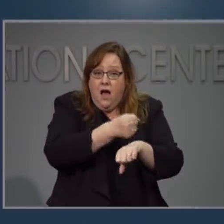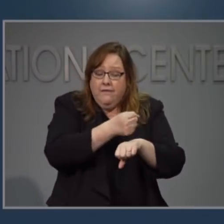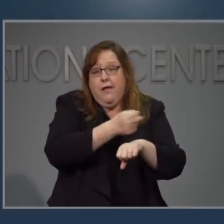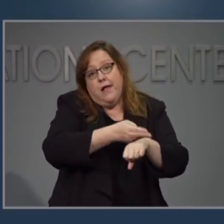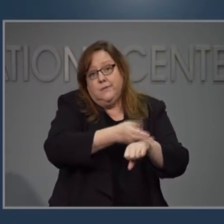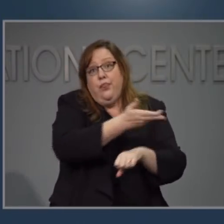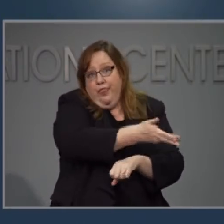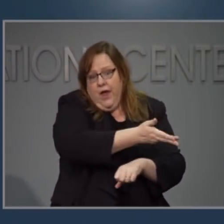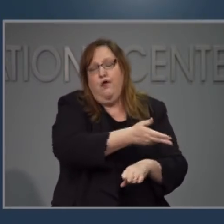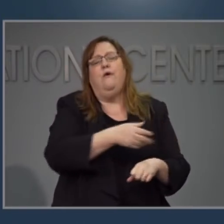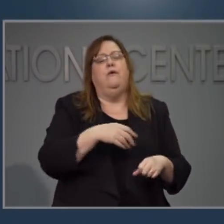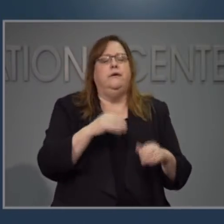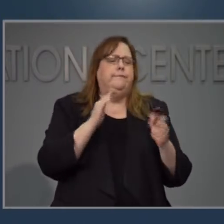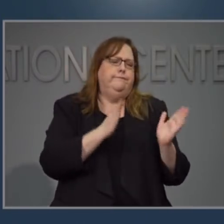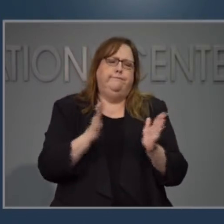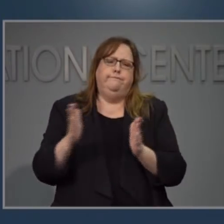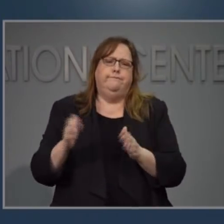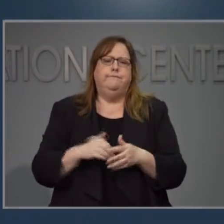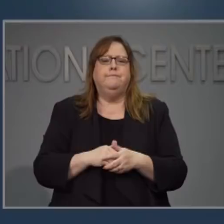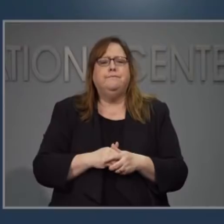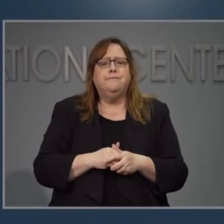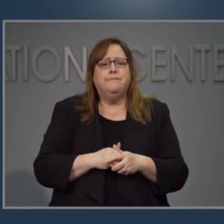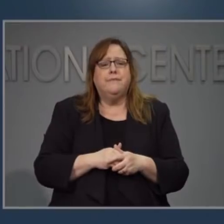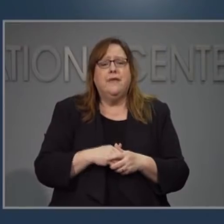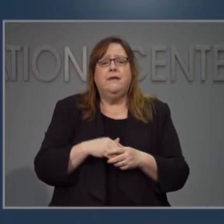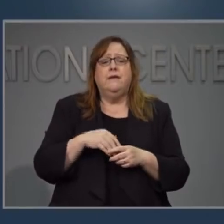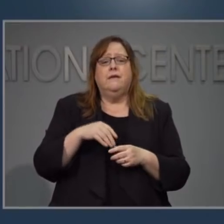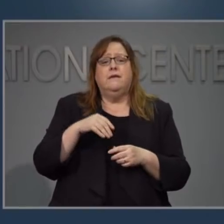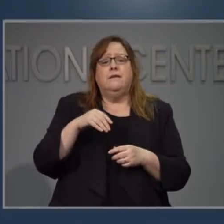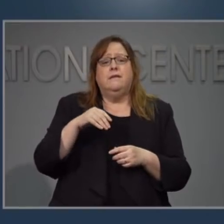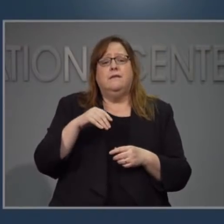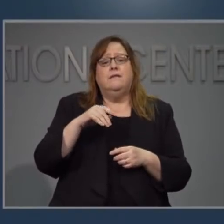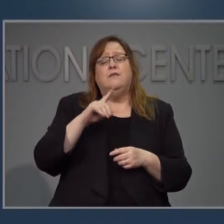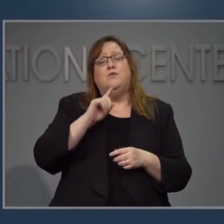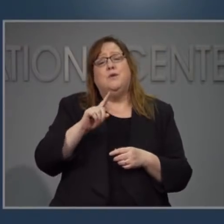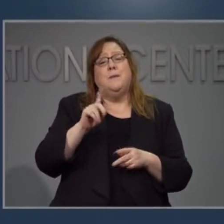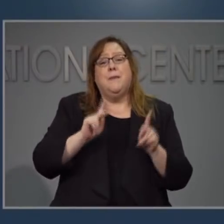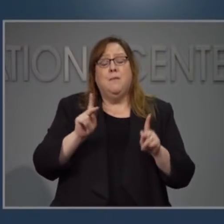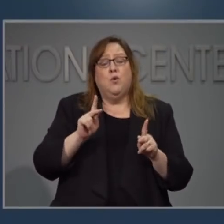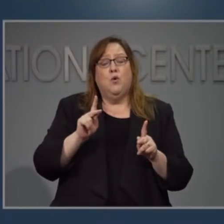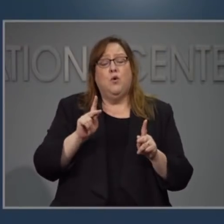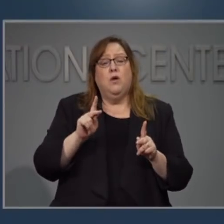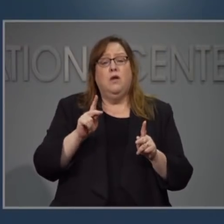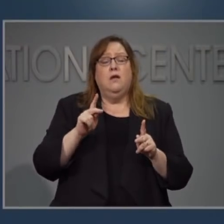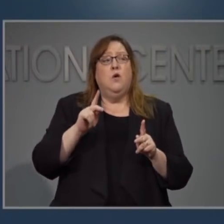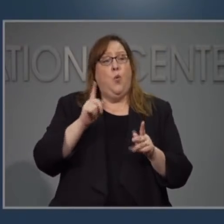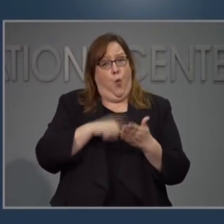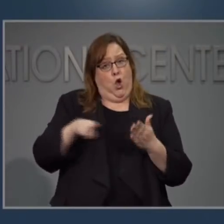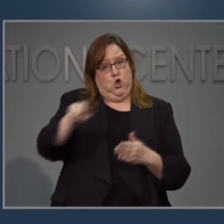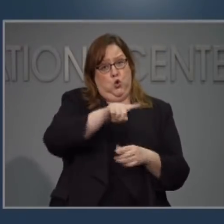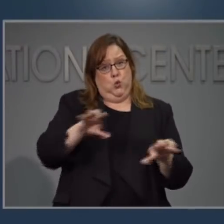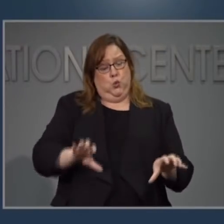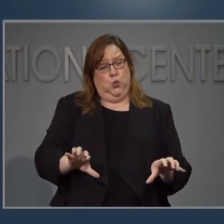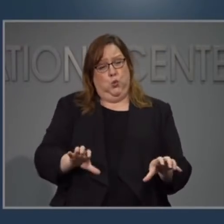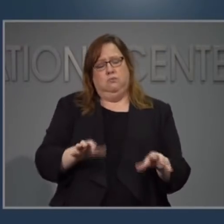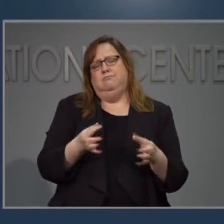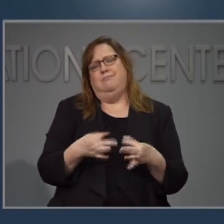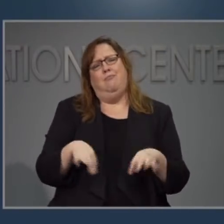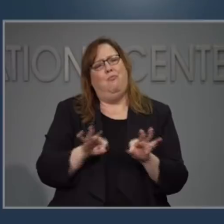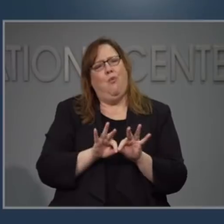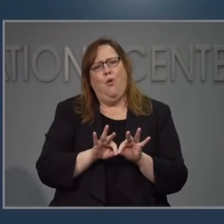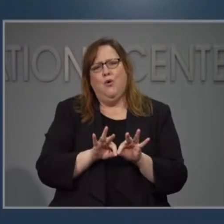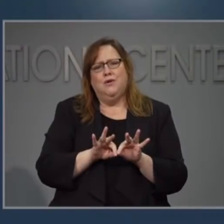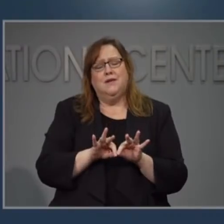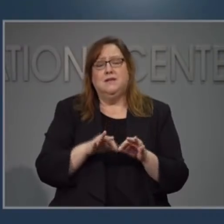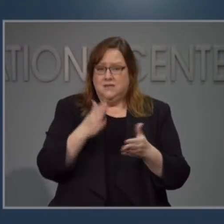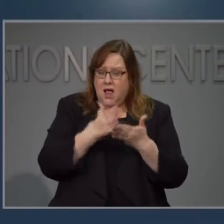ones and your neighbors. Remember, people can have COVID-19 and not have any symptoms. If we don't practice